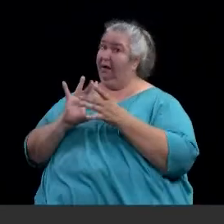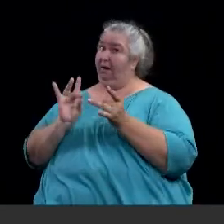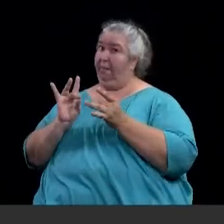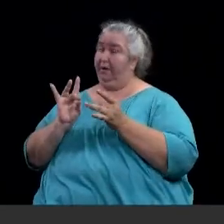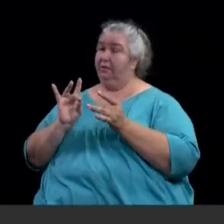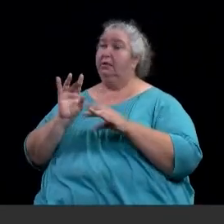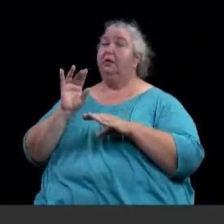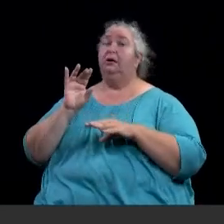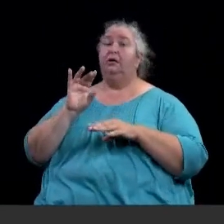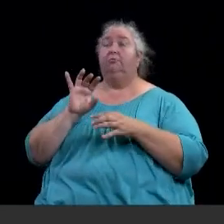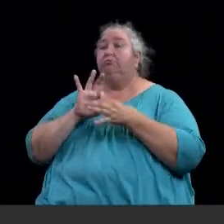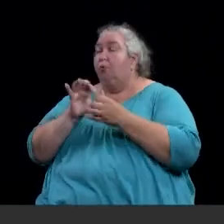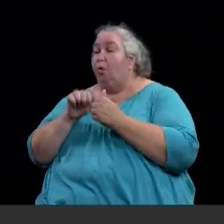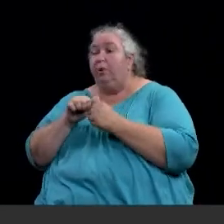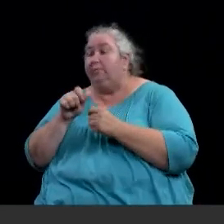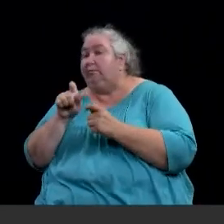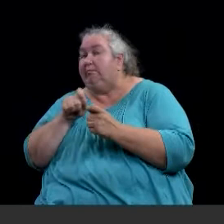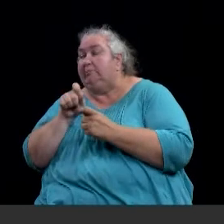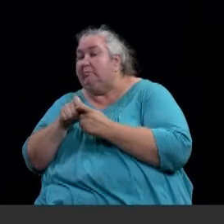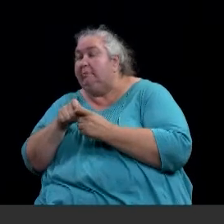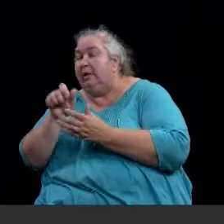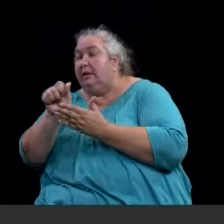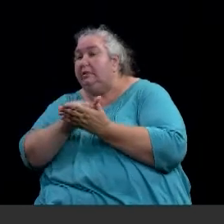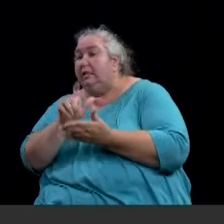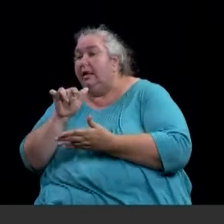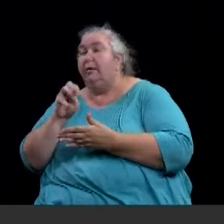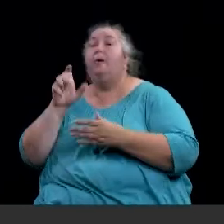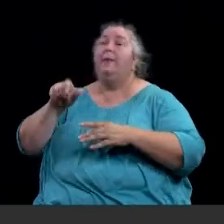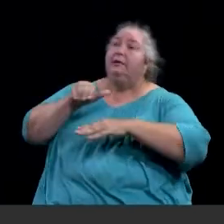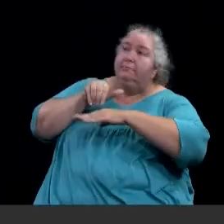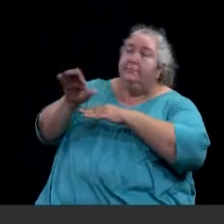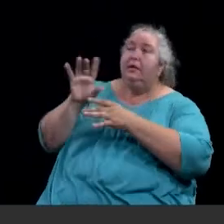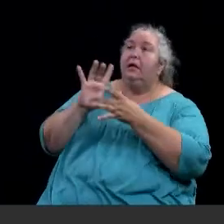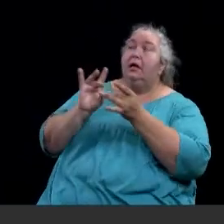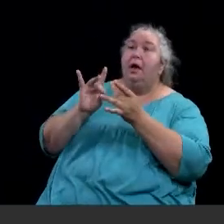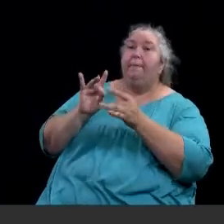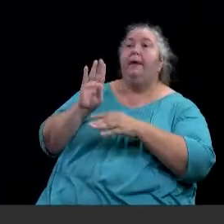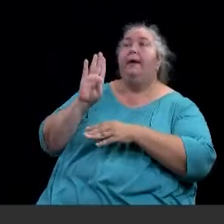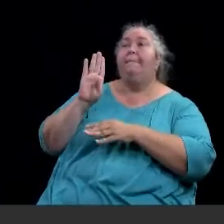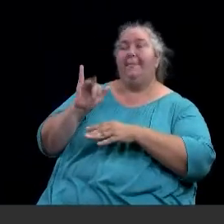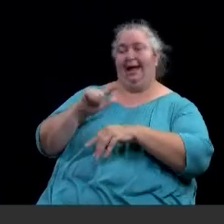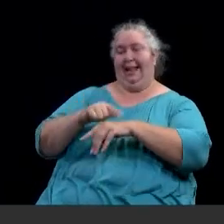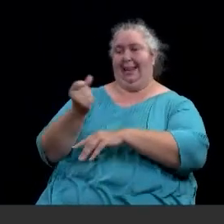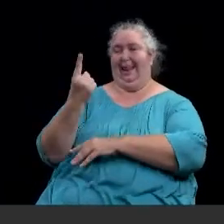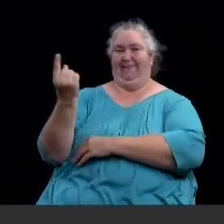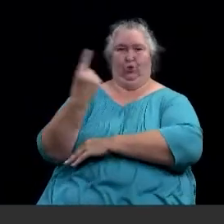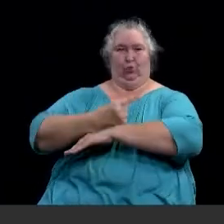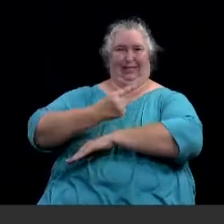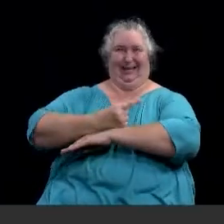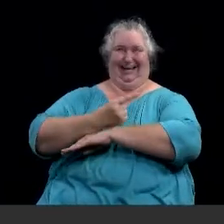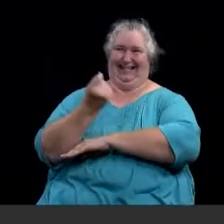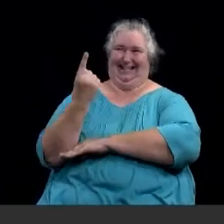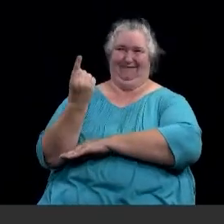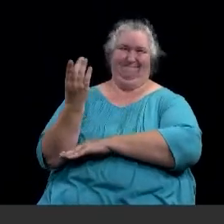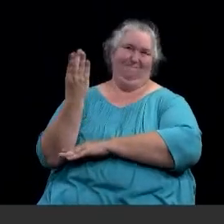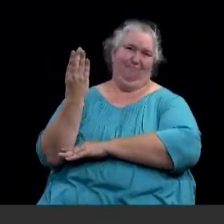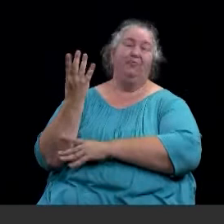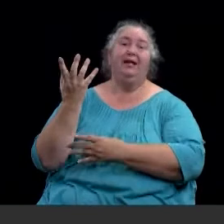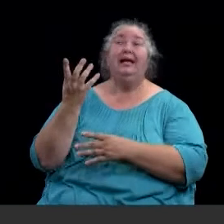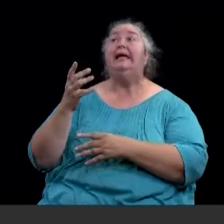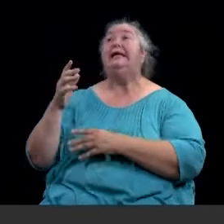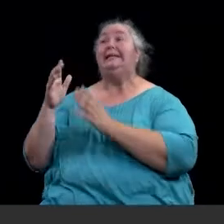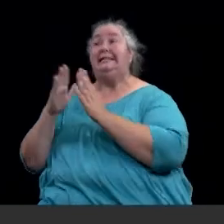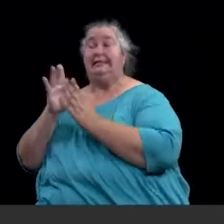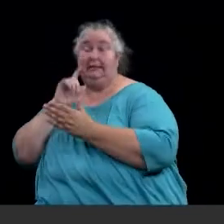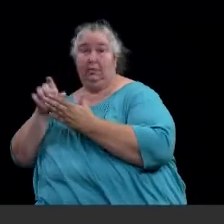City Secretary's office by 11 a.m. today. The City Secretary will read into the record the comments submitted for the items on the agenda